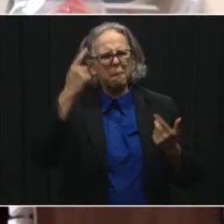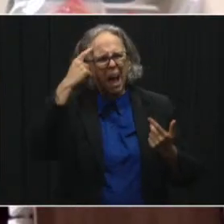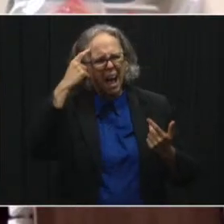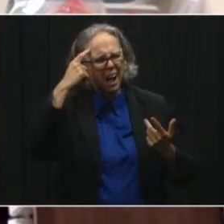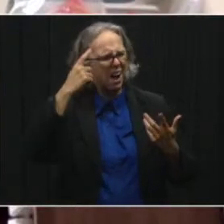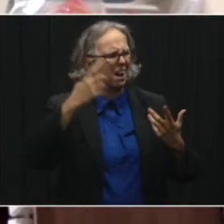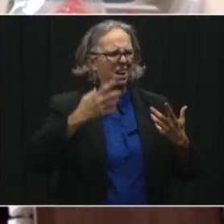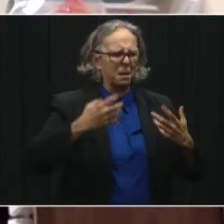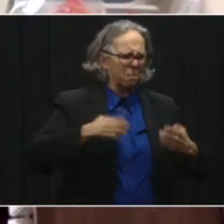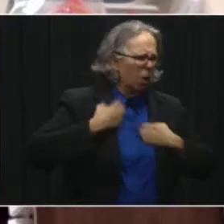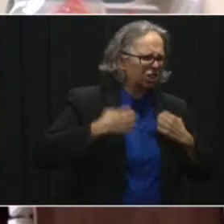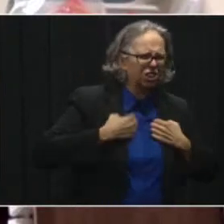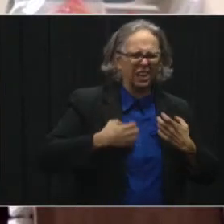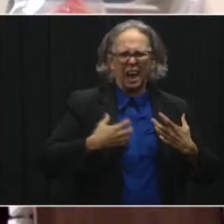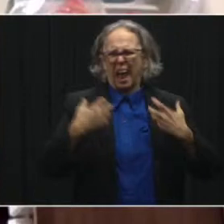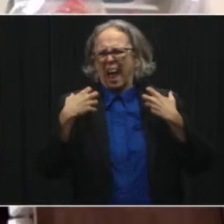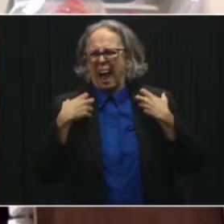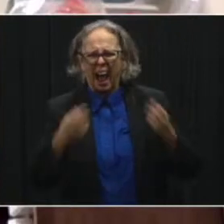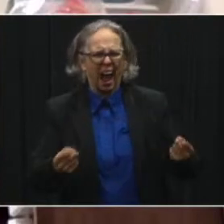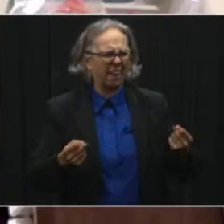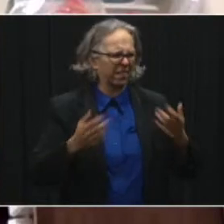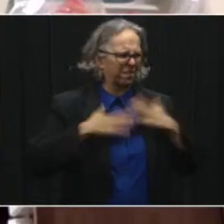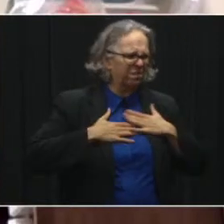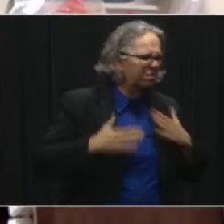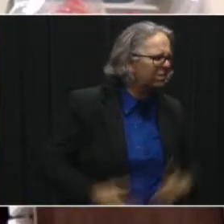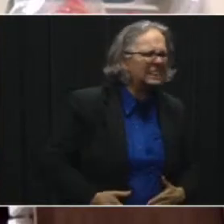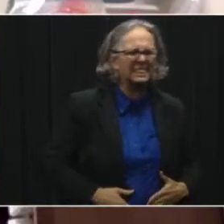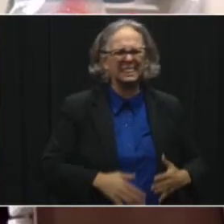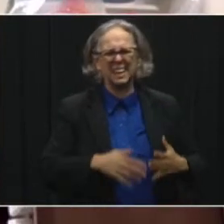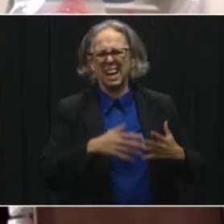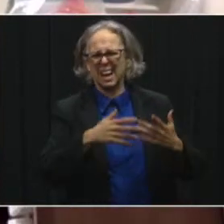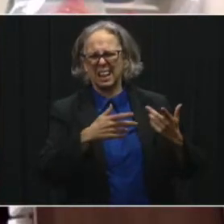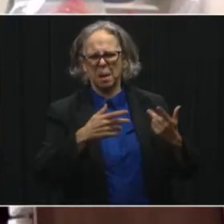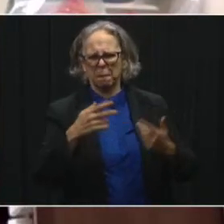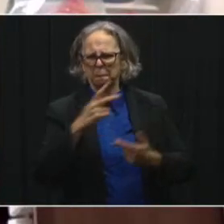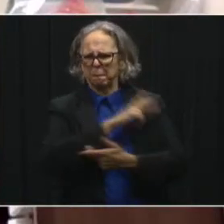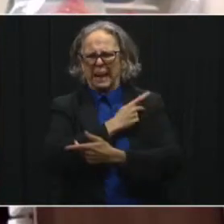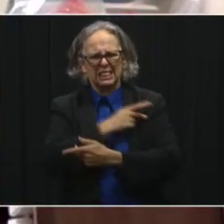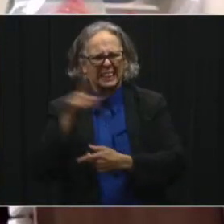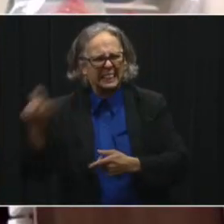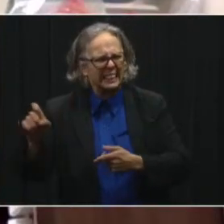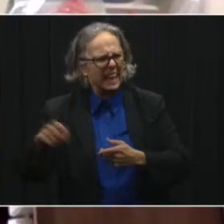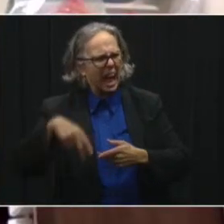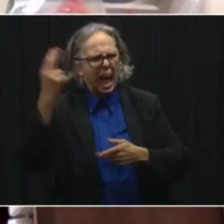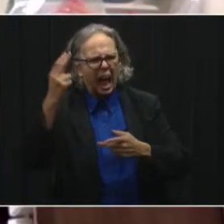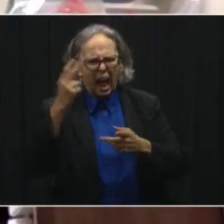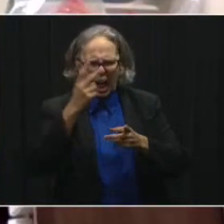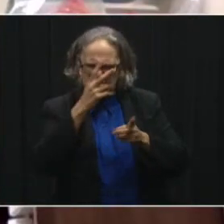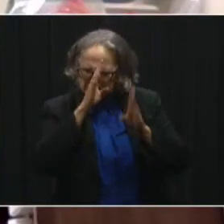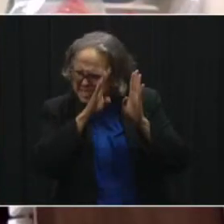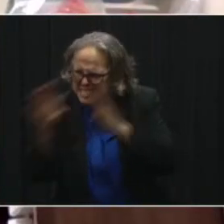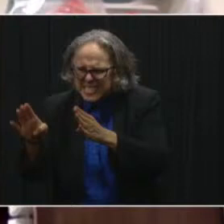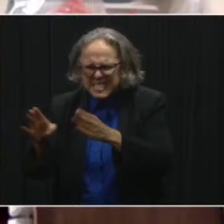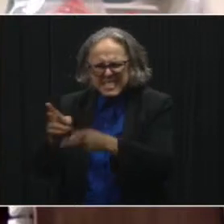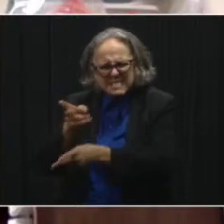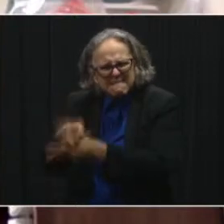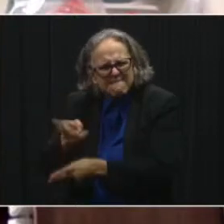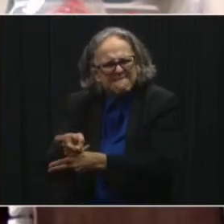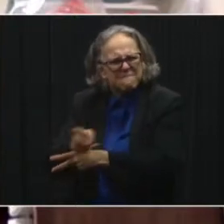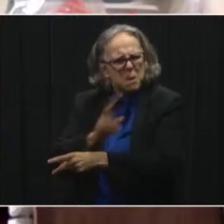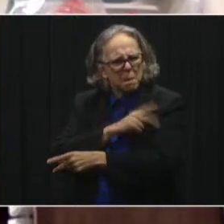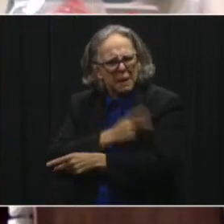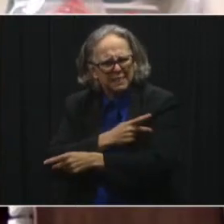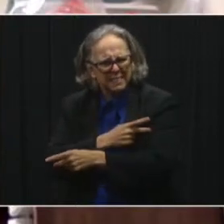Bennett outlined, these patients require a high level of care. And if you're doing that for your entire ICU,